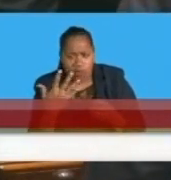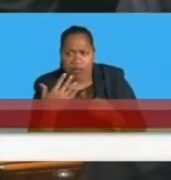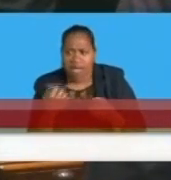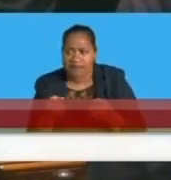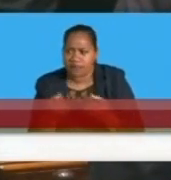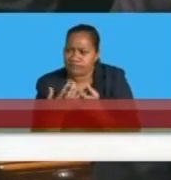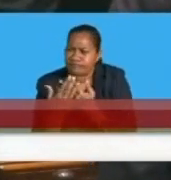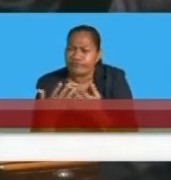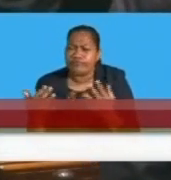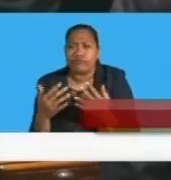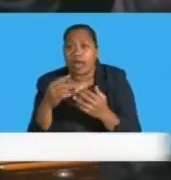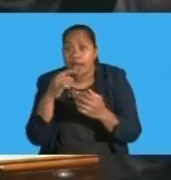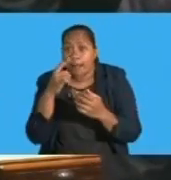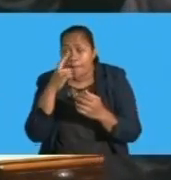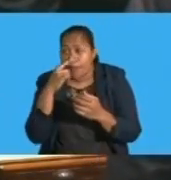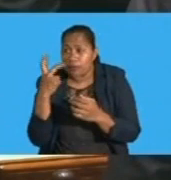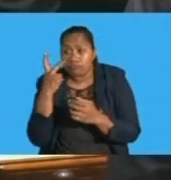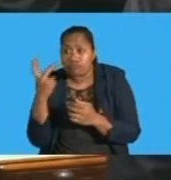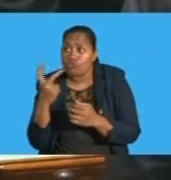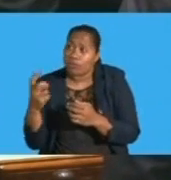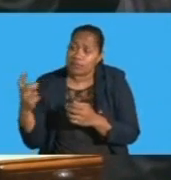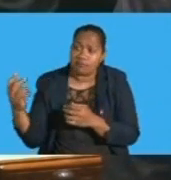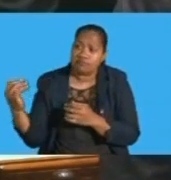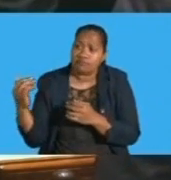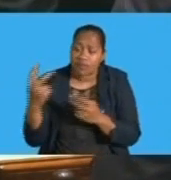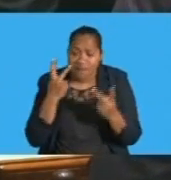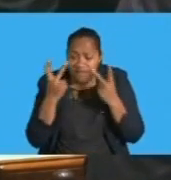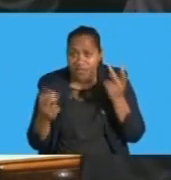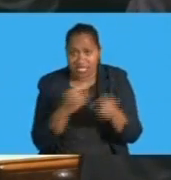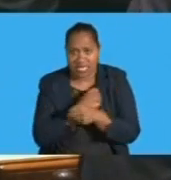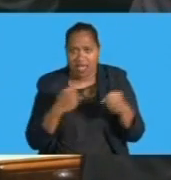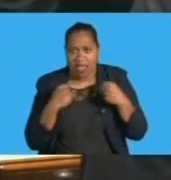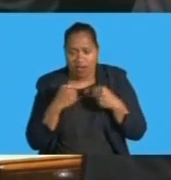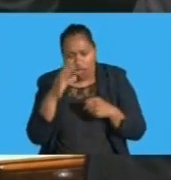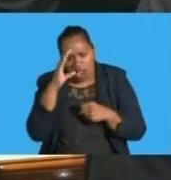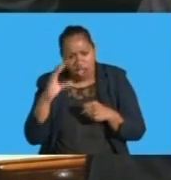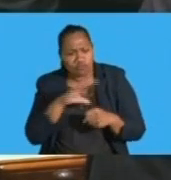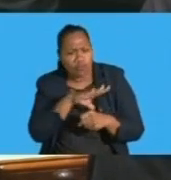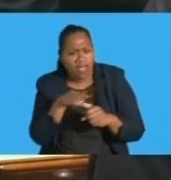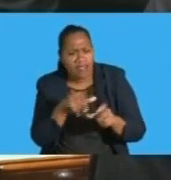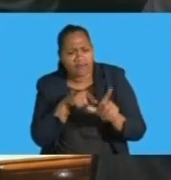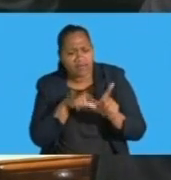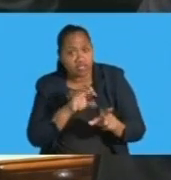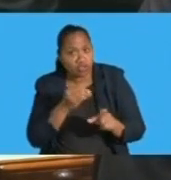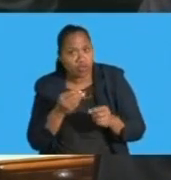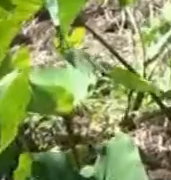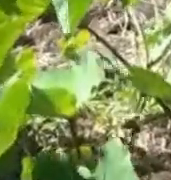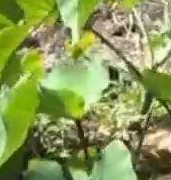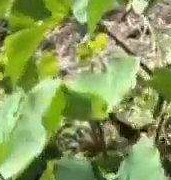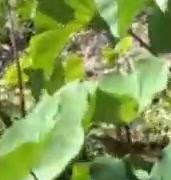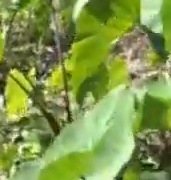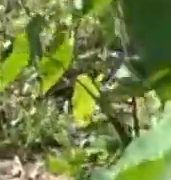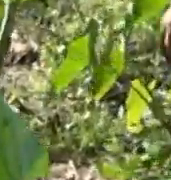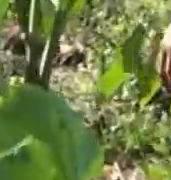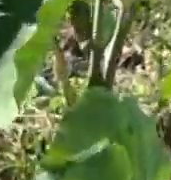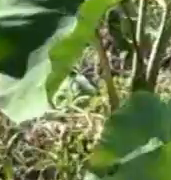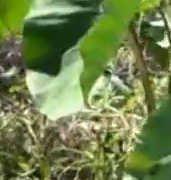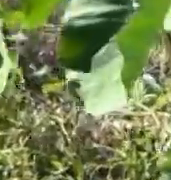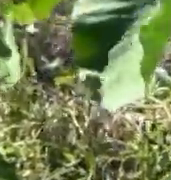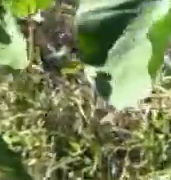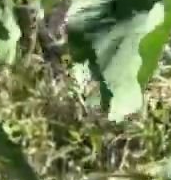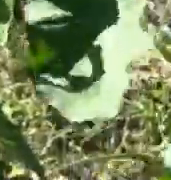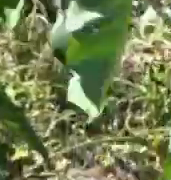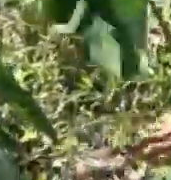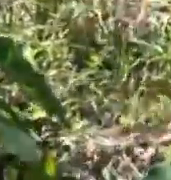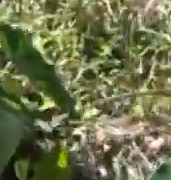country every year. So we need to feed them with proper food and nutrition. Opposition Member of